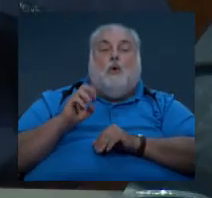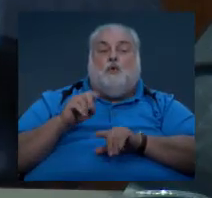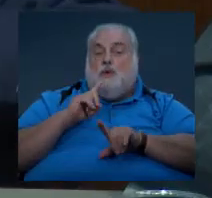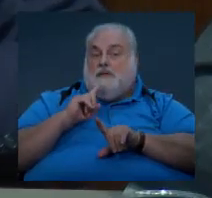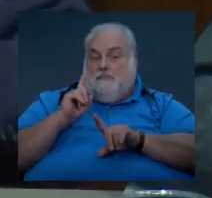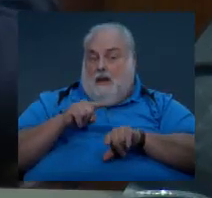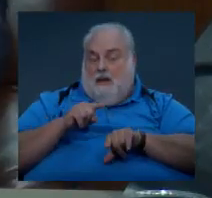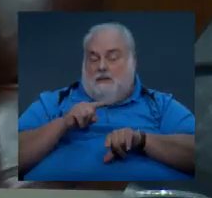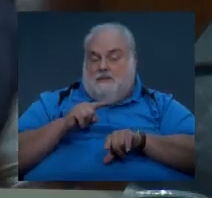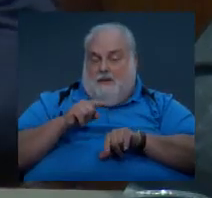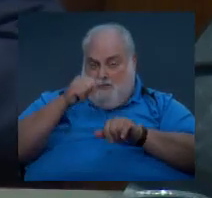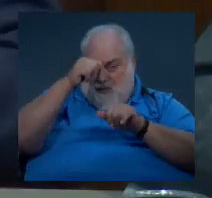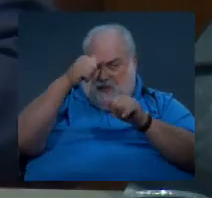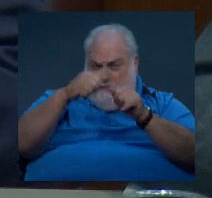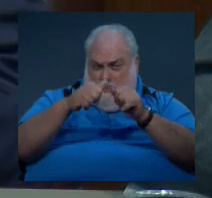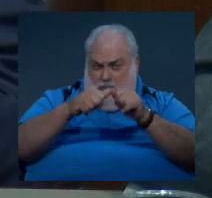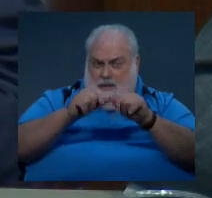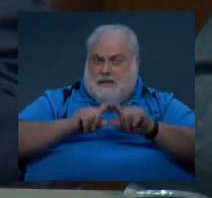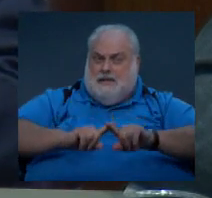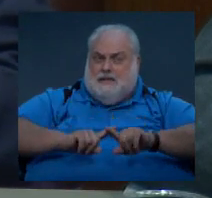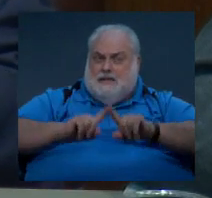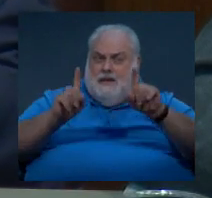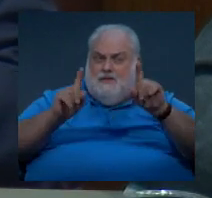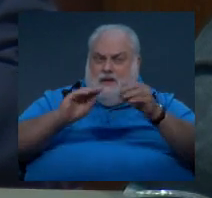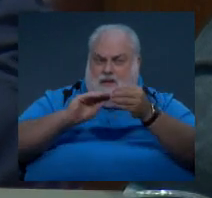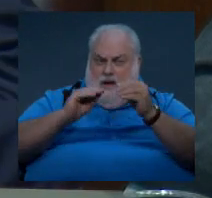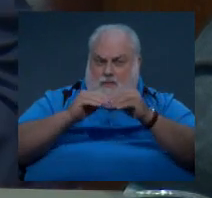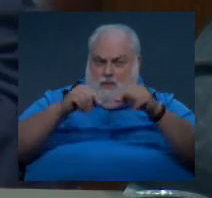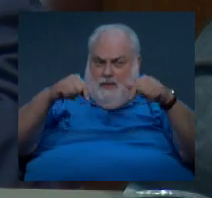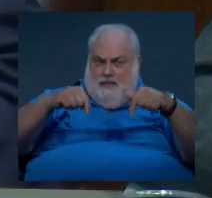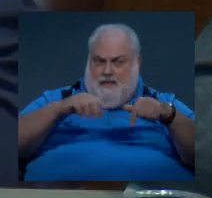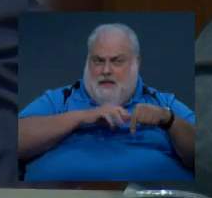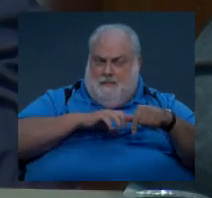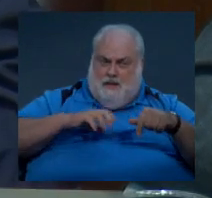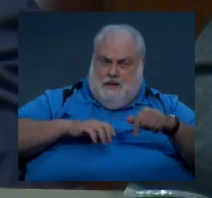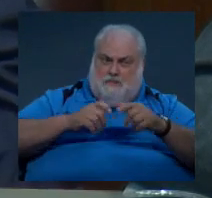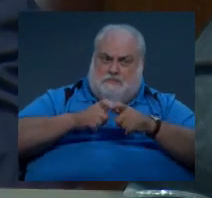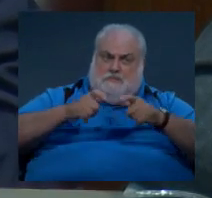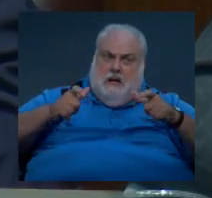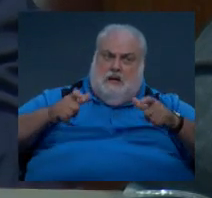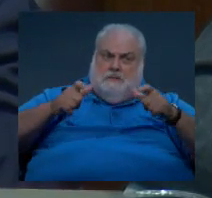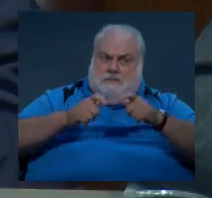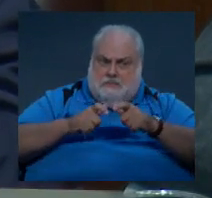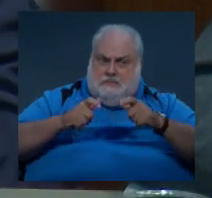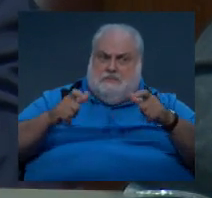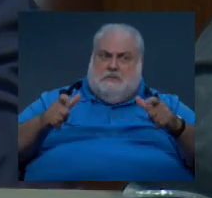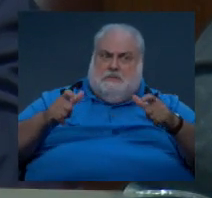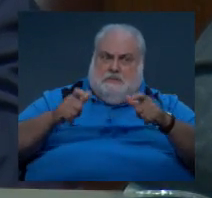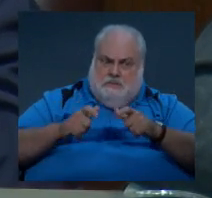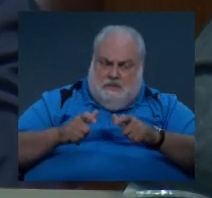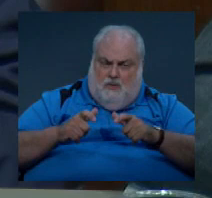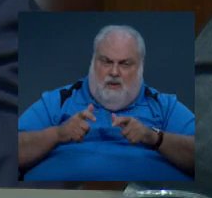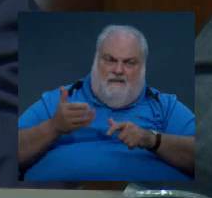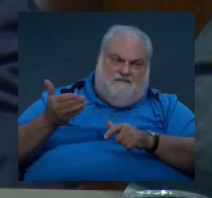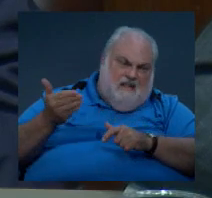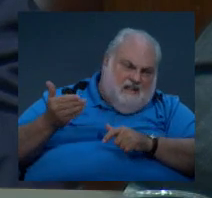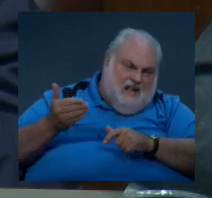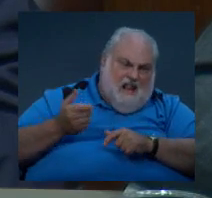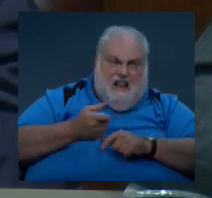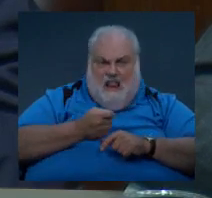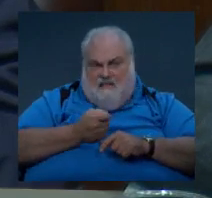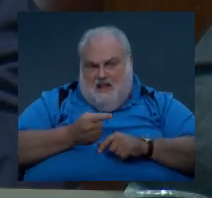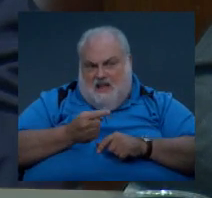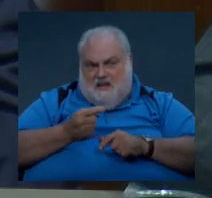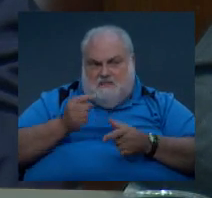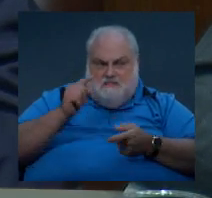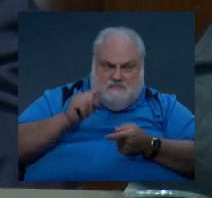there's been different numbers with this commission. I think it was one time 15, and then it was 11. Then